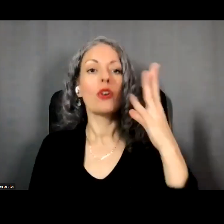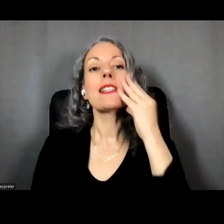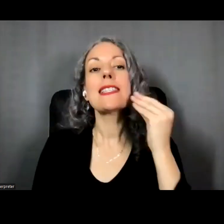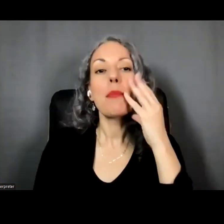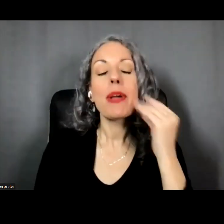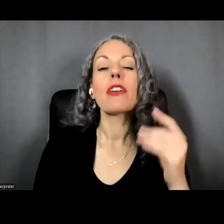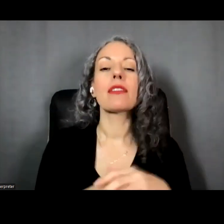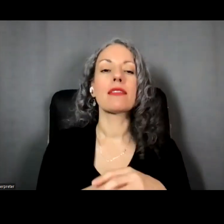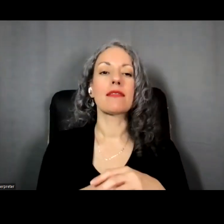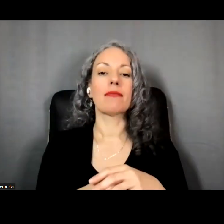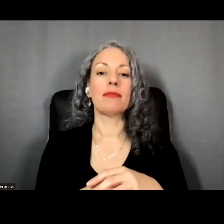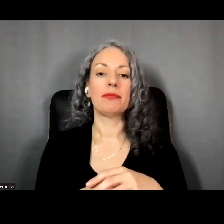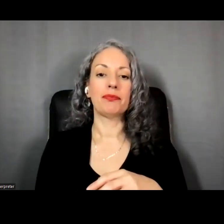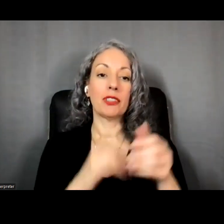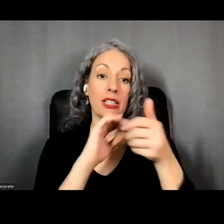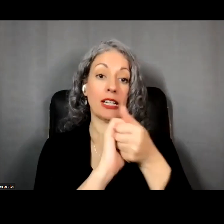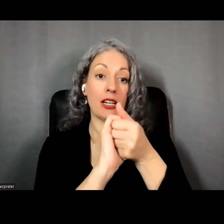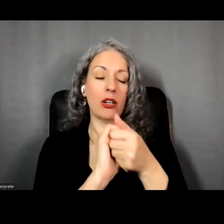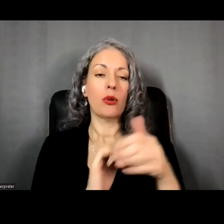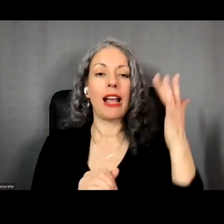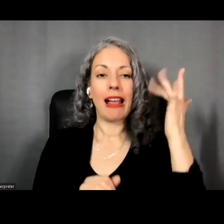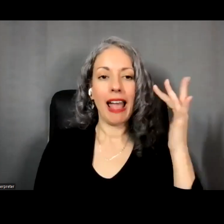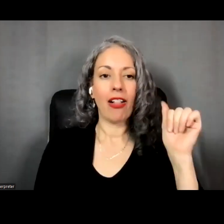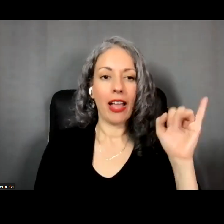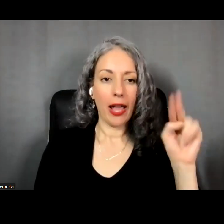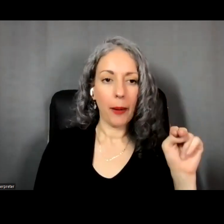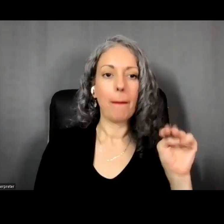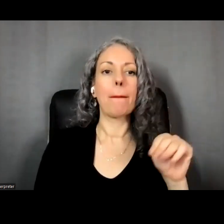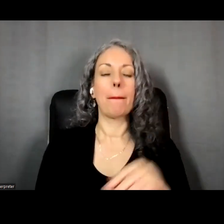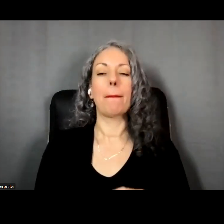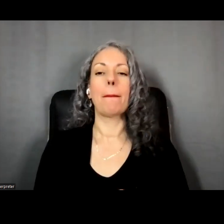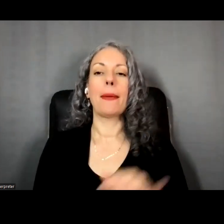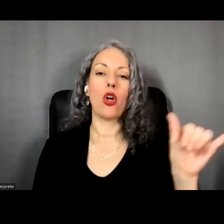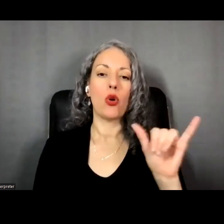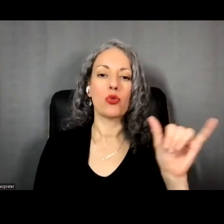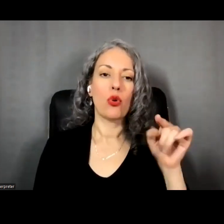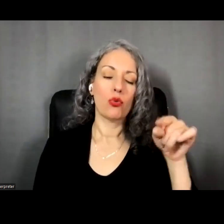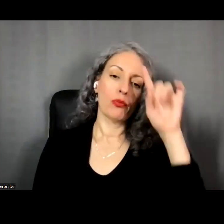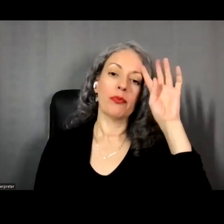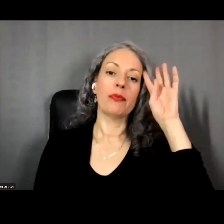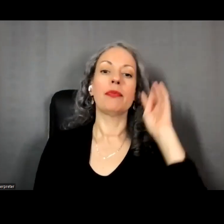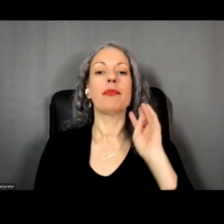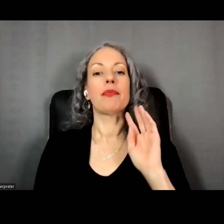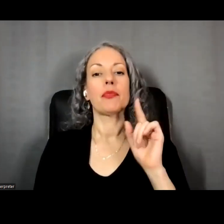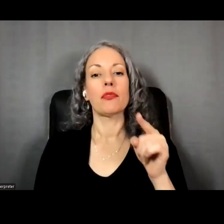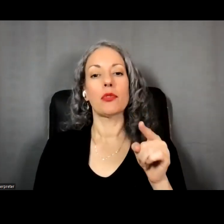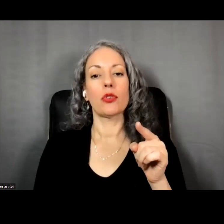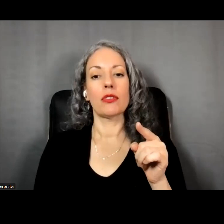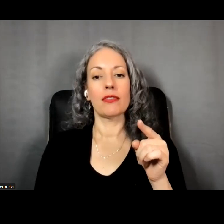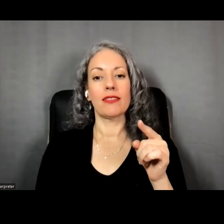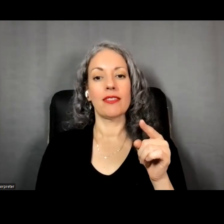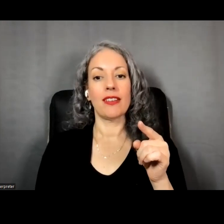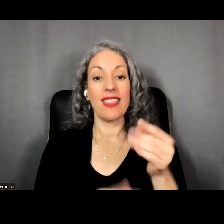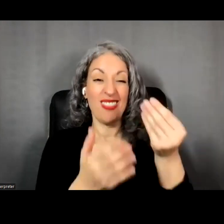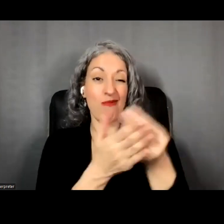contracting with CalAIM and as awardees for the PATH funding. So I don't want